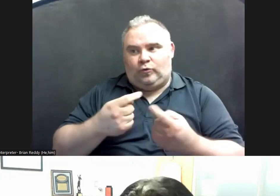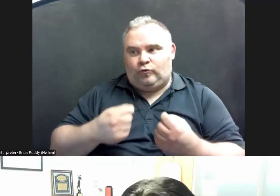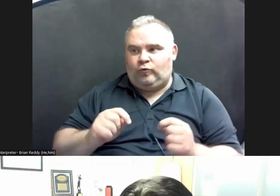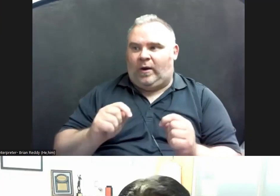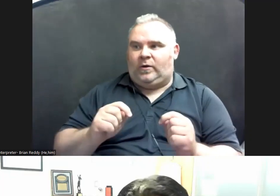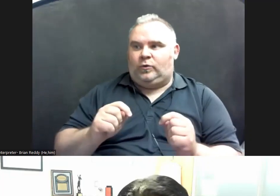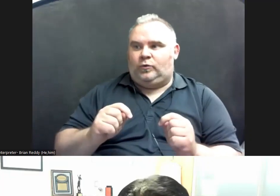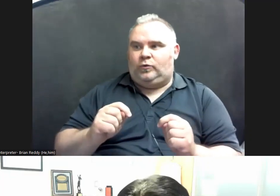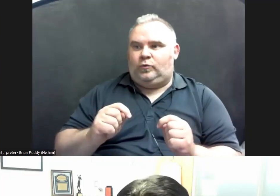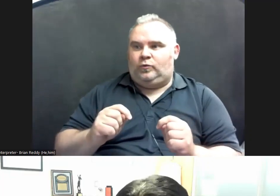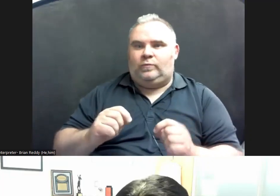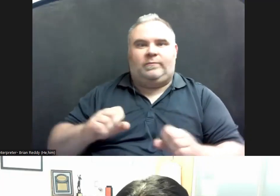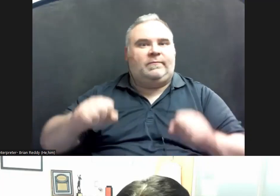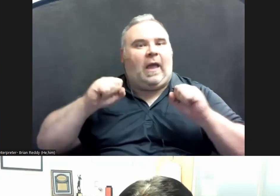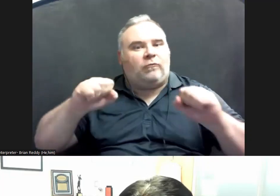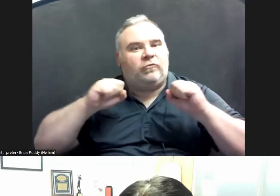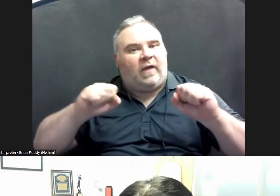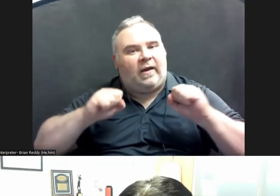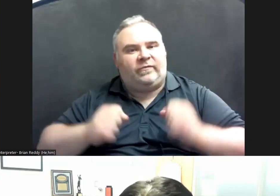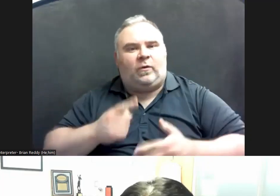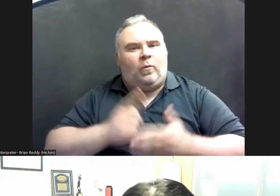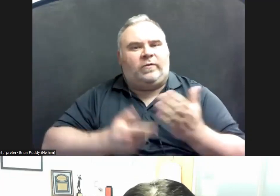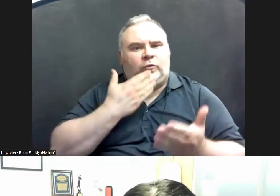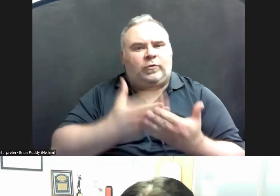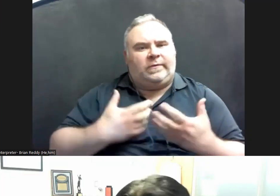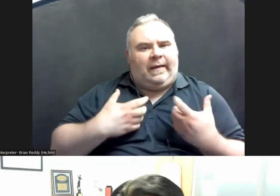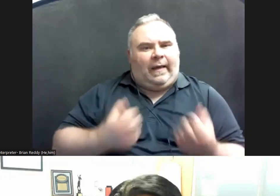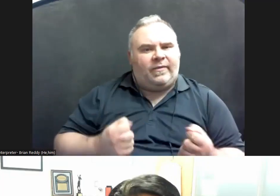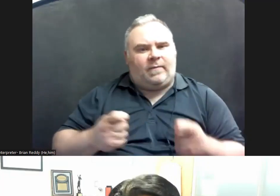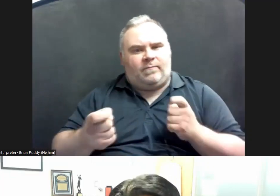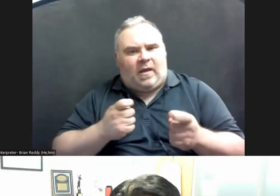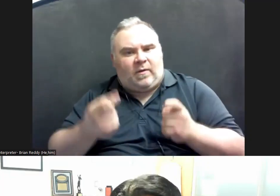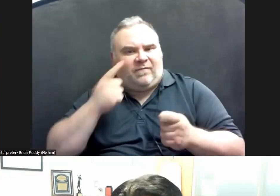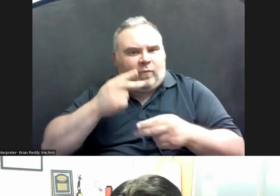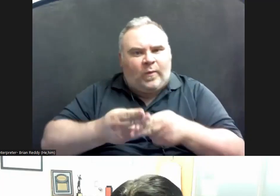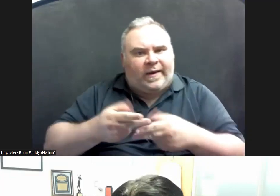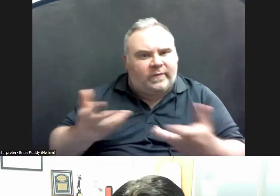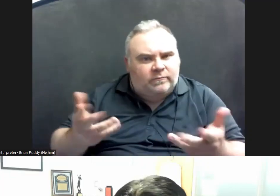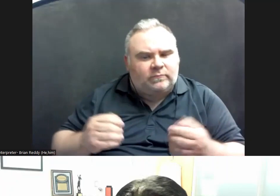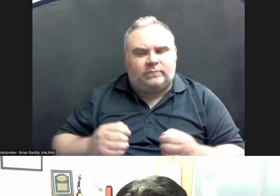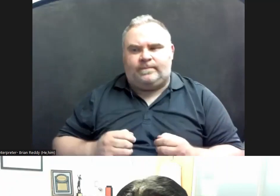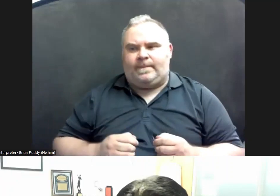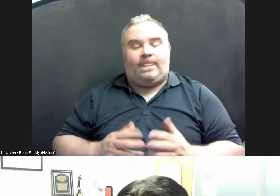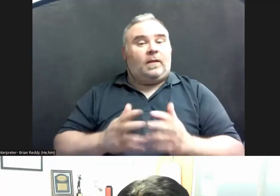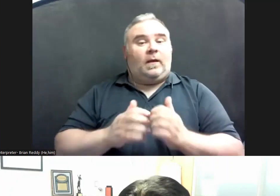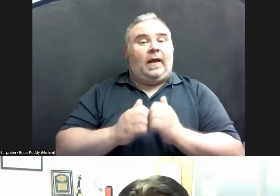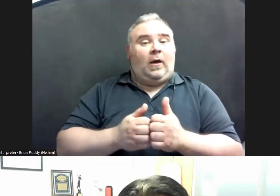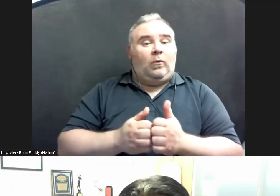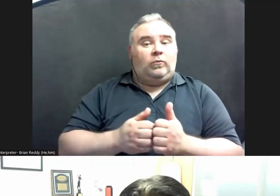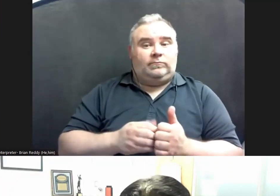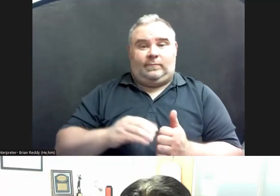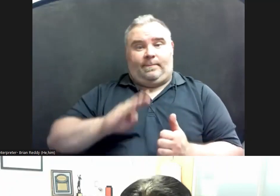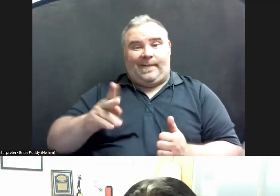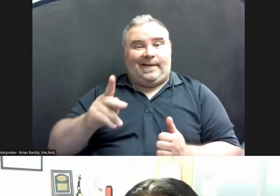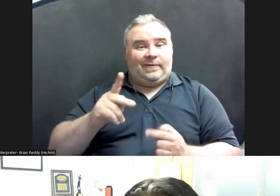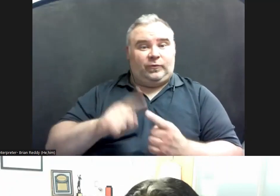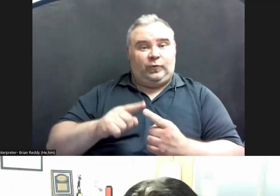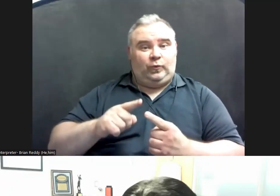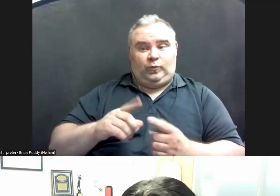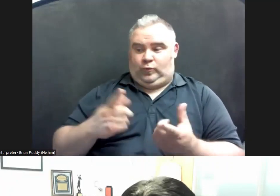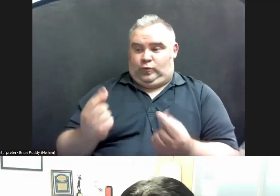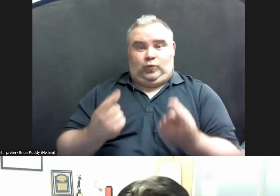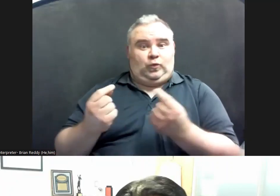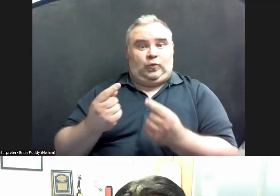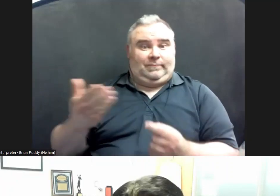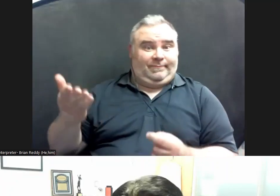to exercise, what is the healthy management for weight, how does someone get back to doing things